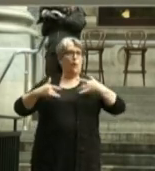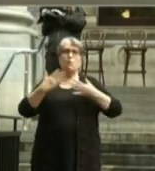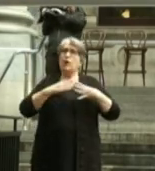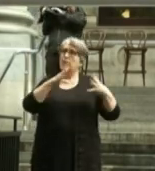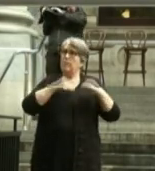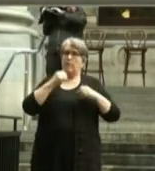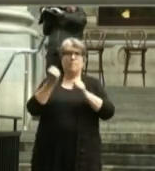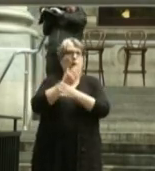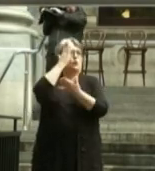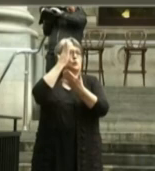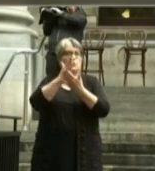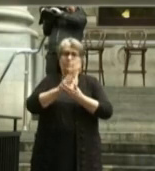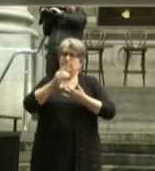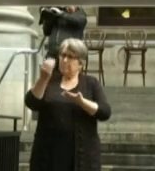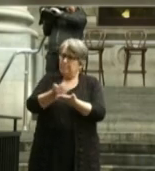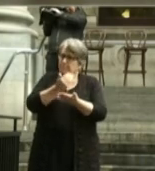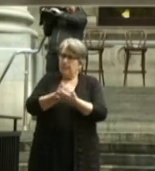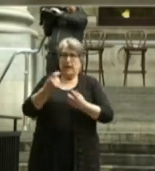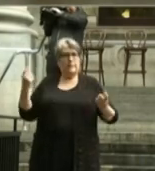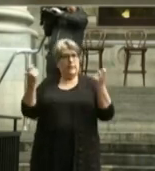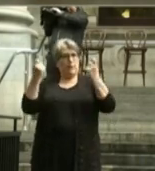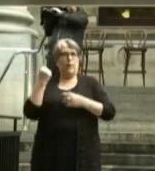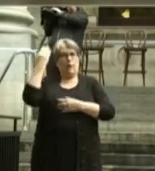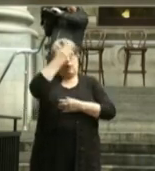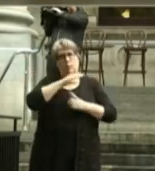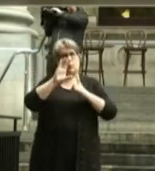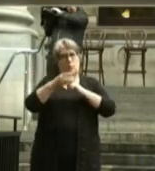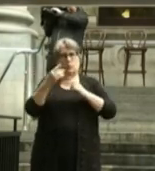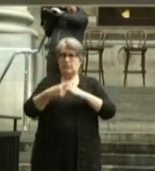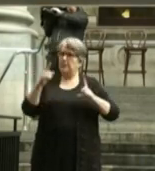passionate about preserving and celebrating his people and culture.